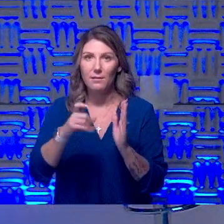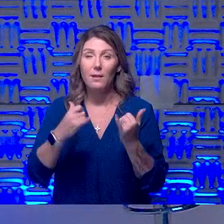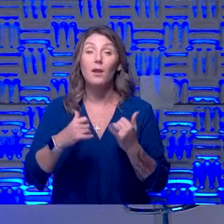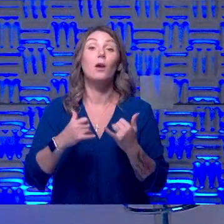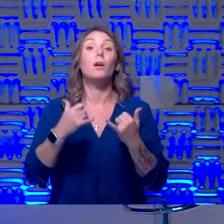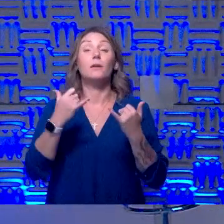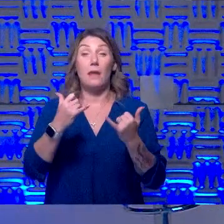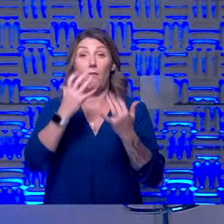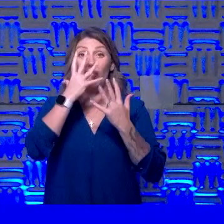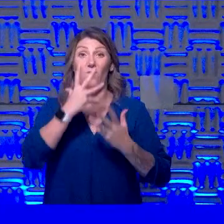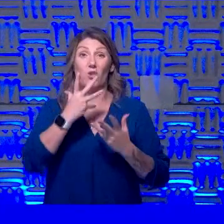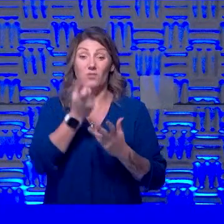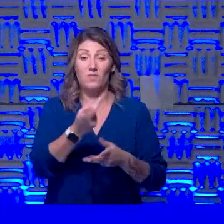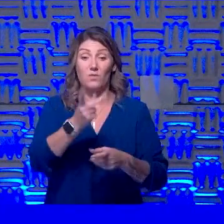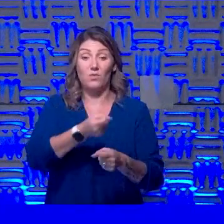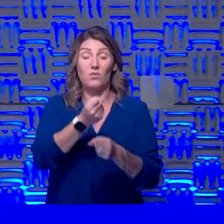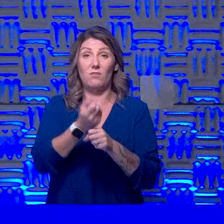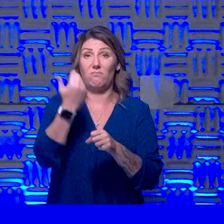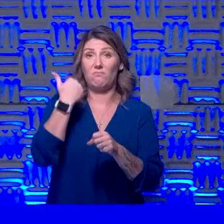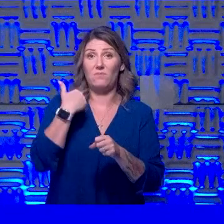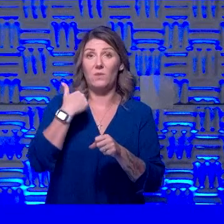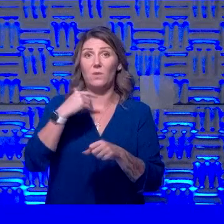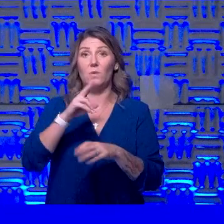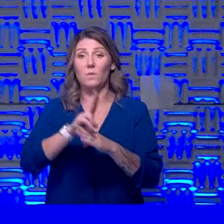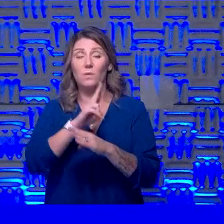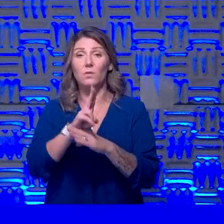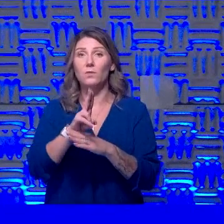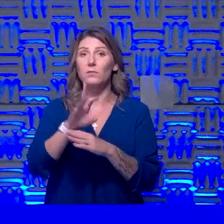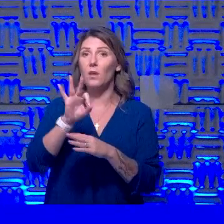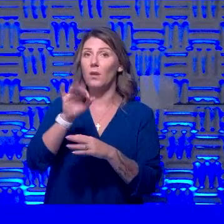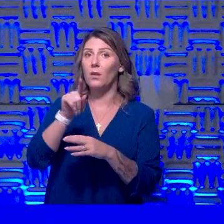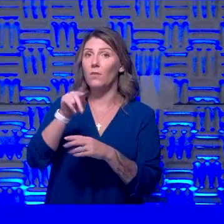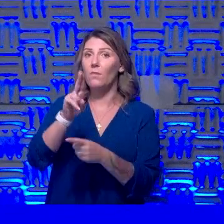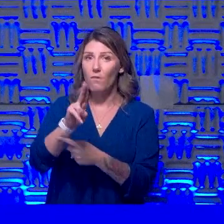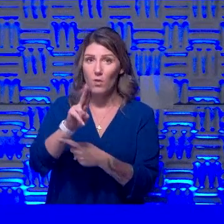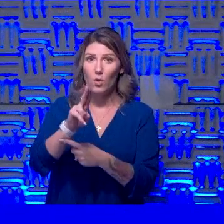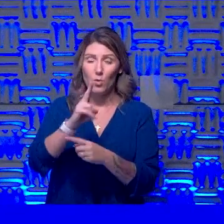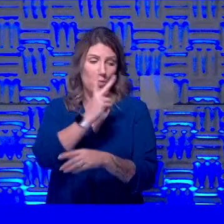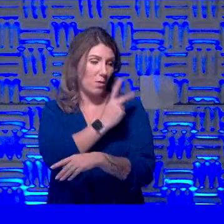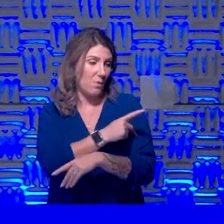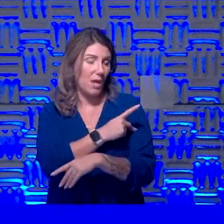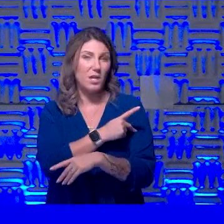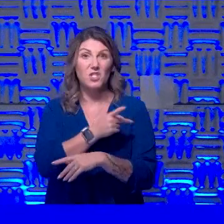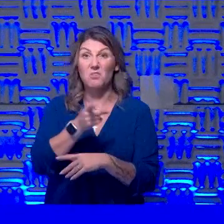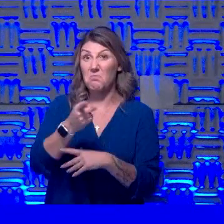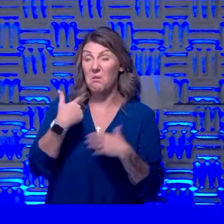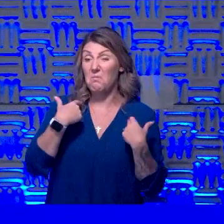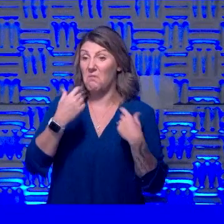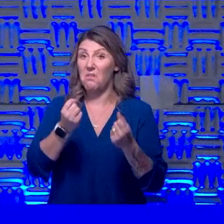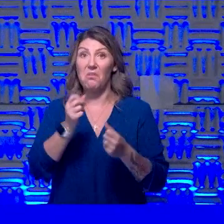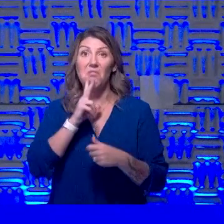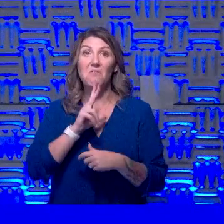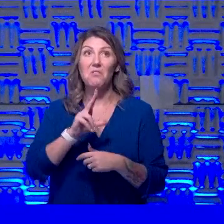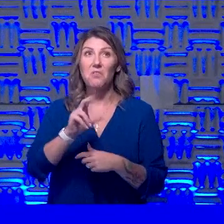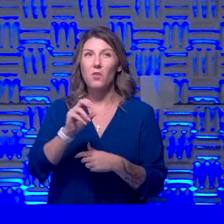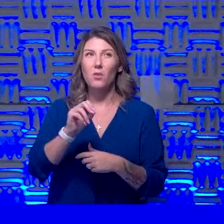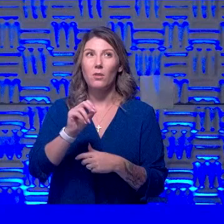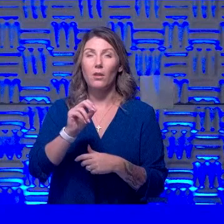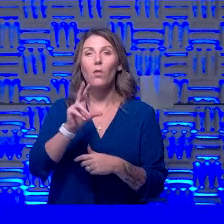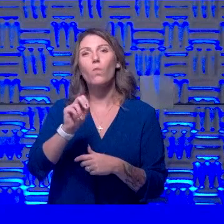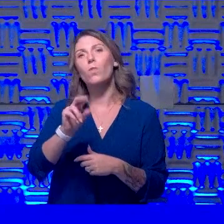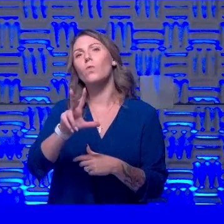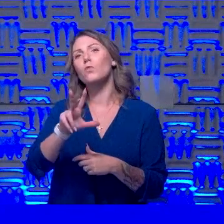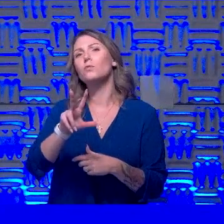unfortunately, a couple years ago, we did have to use it on an influenza patient, Yeah. on an otherwise healthy 32-year-old female. Yep.